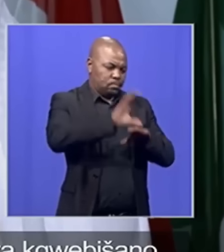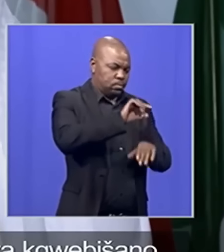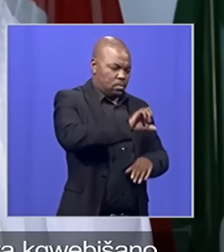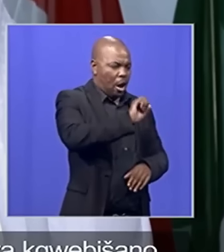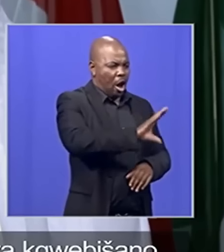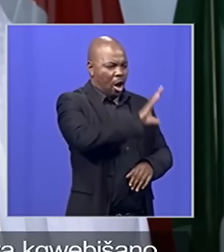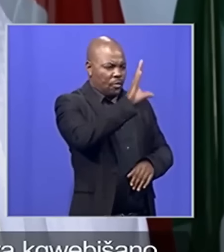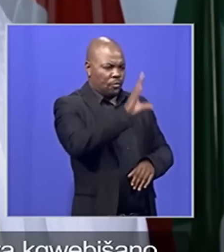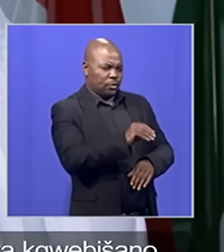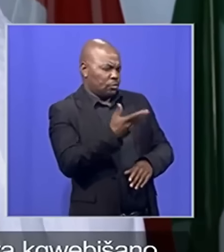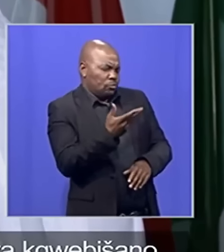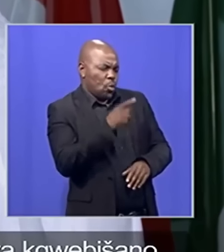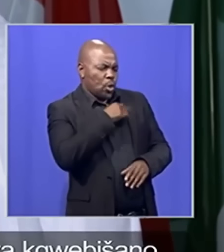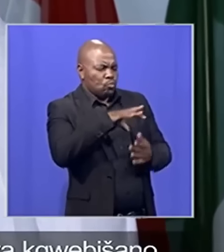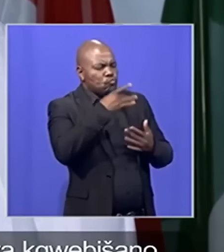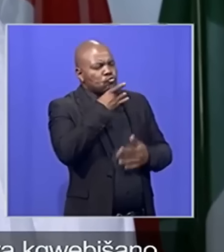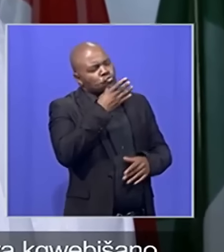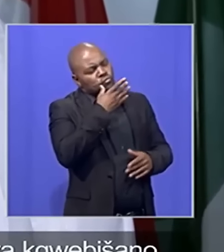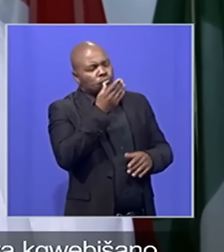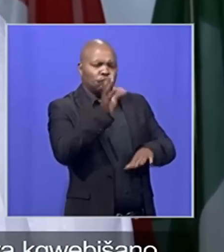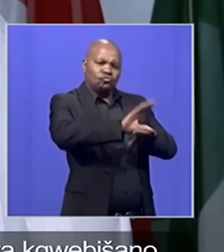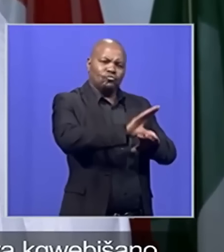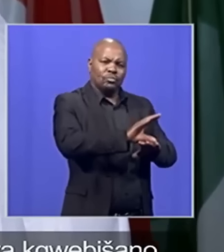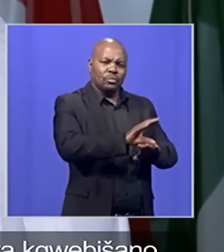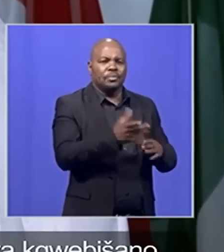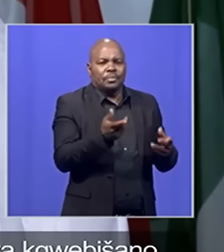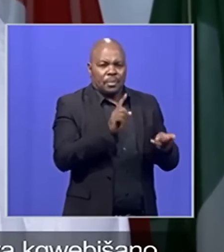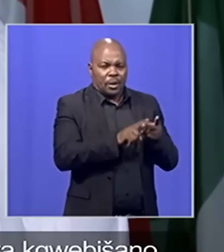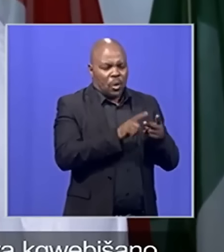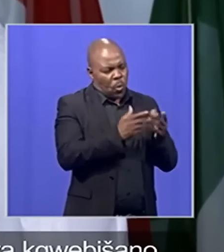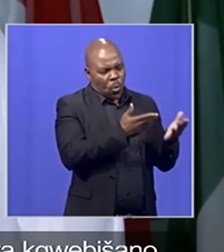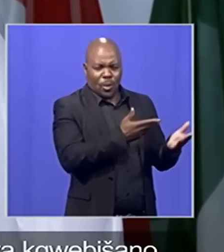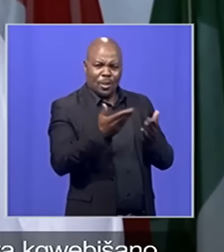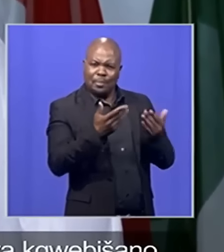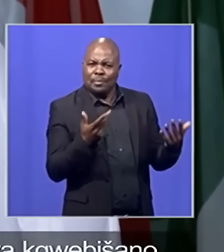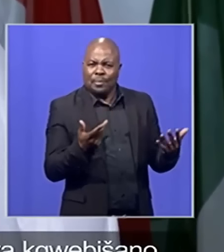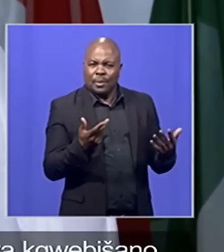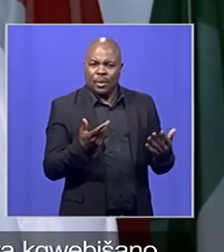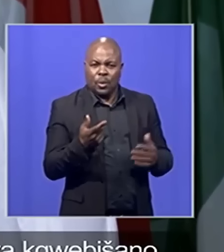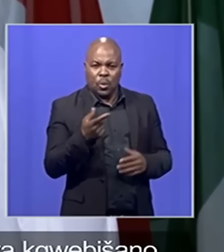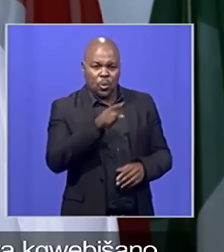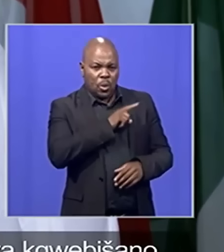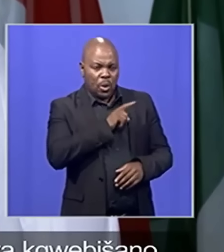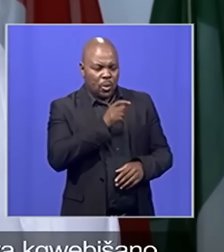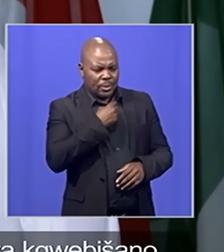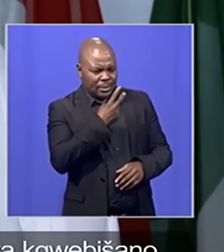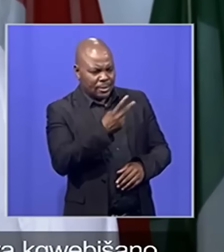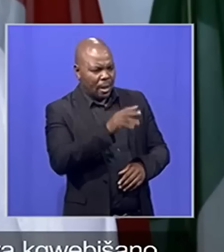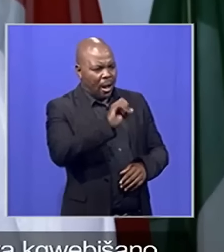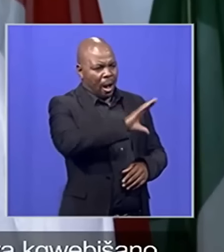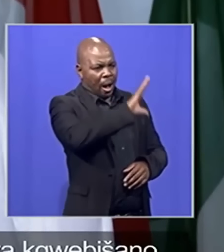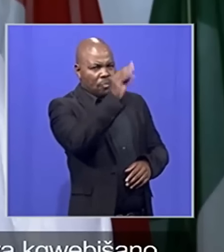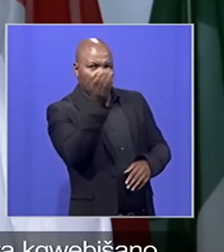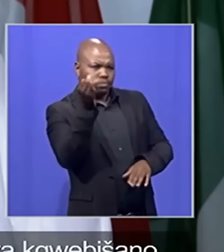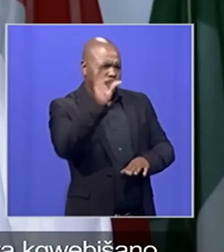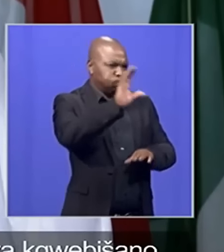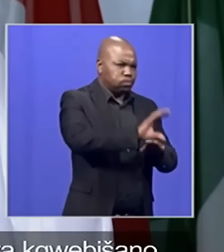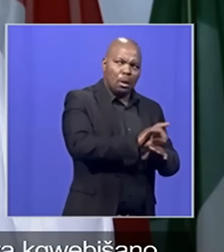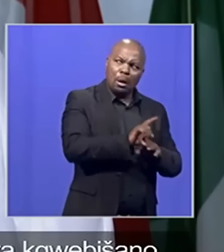of choice, and we are actually welcome. We find that our investment in Africa is